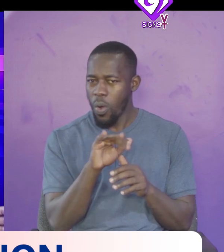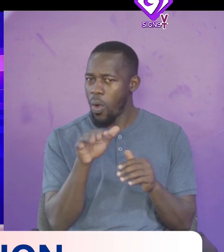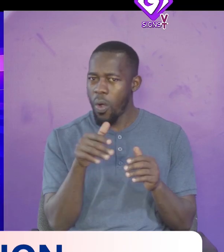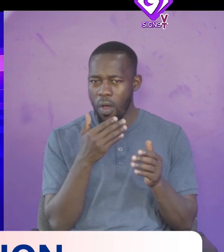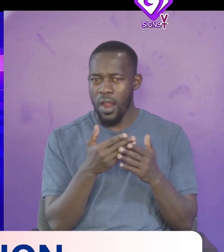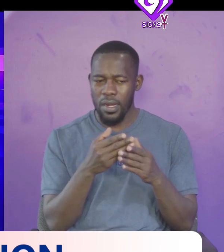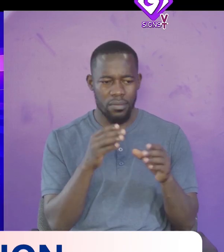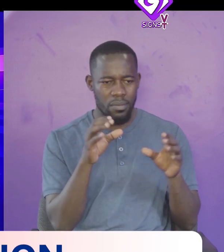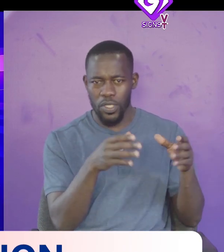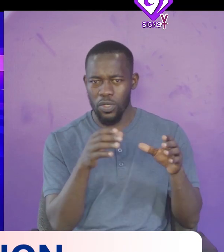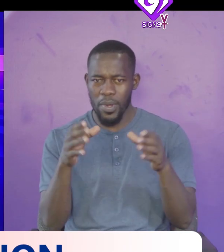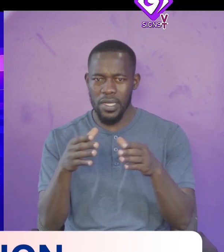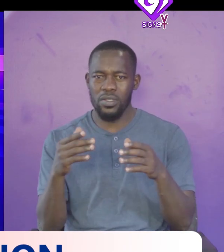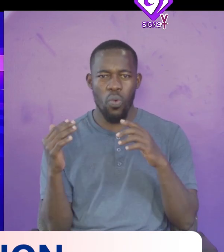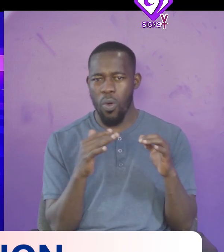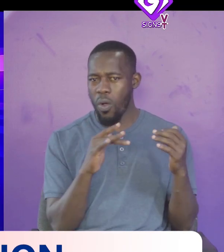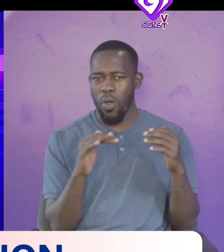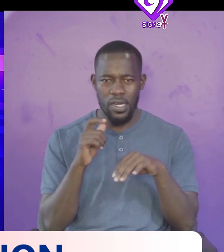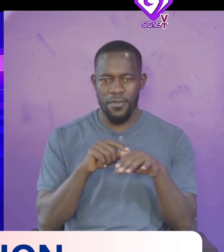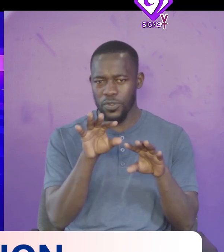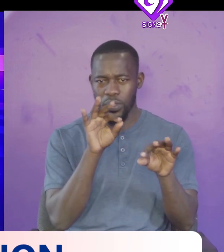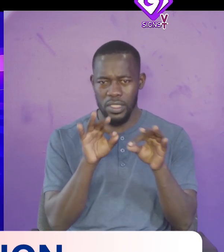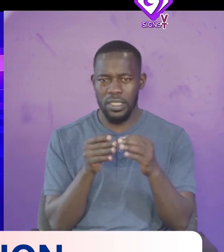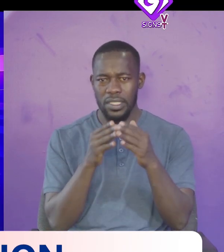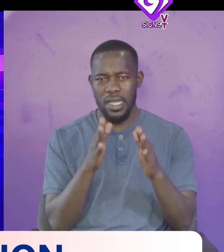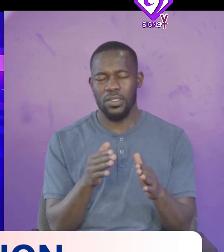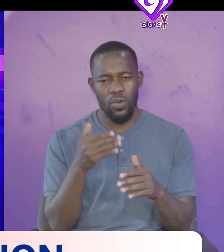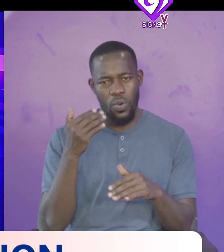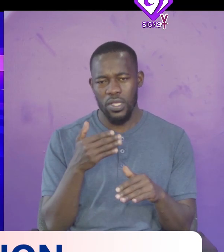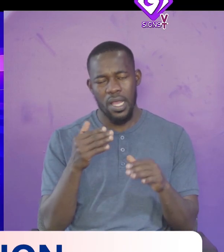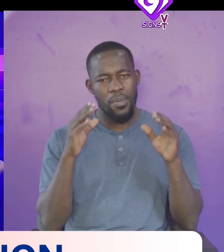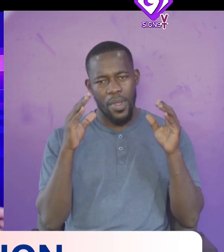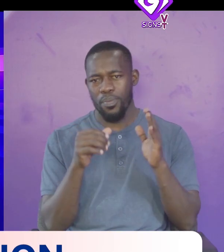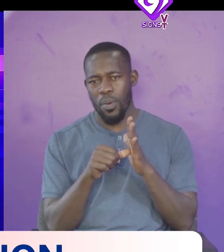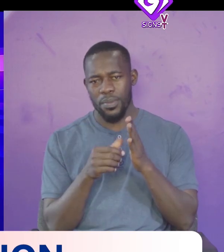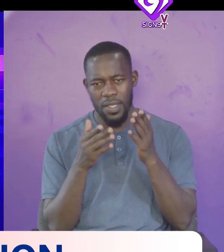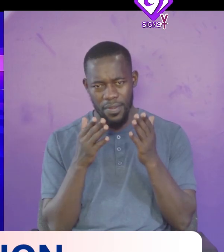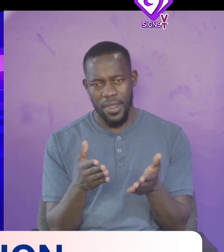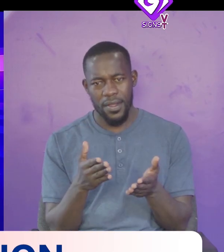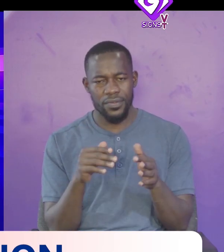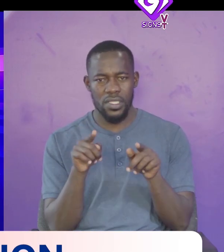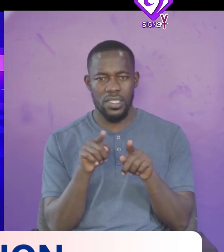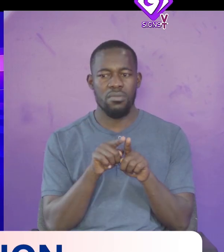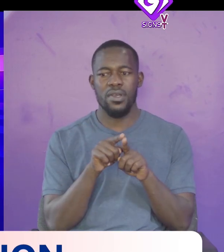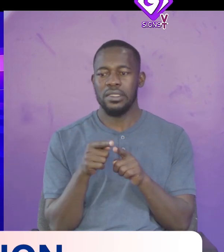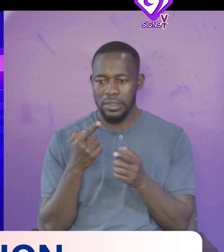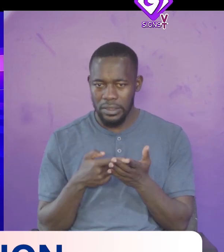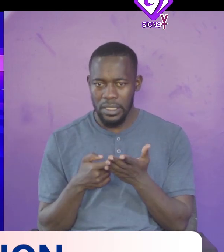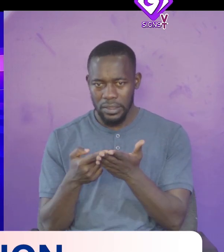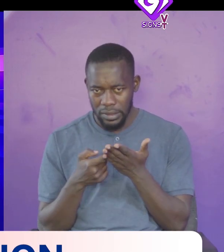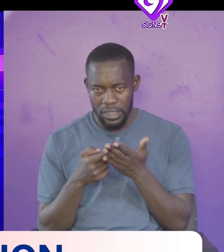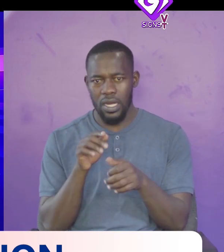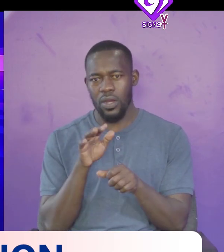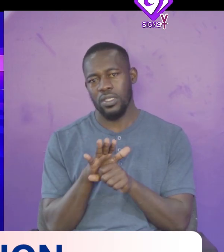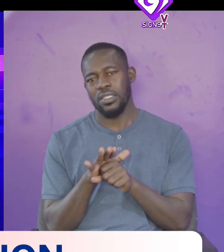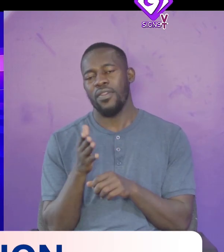said it was fair. Okay. So there's always a problem the way they do it. There's always backroom engagements. And that is why we are